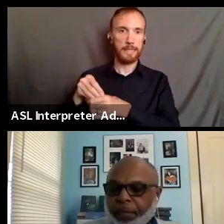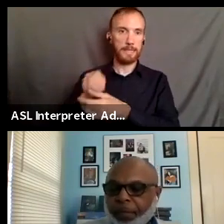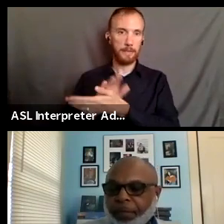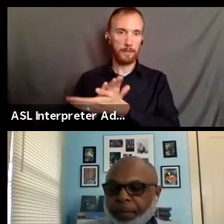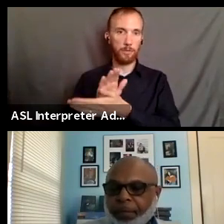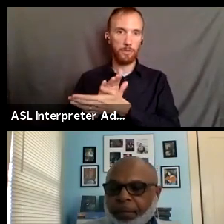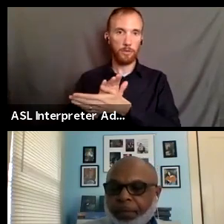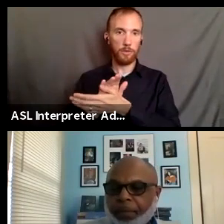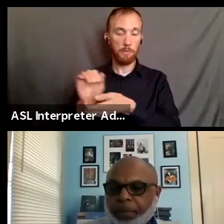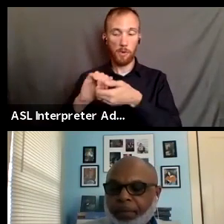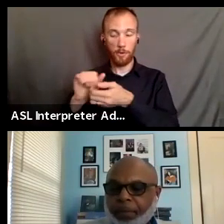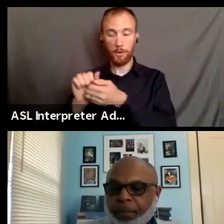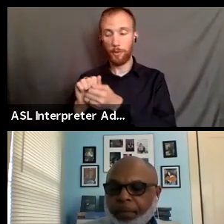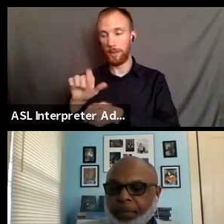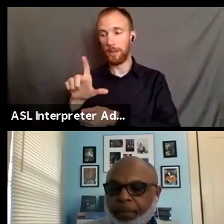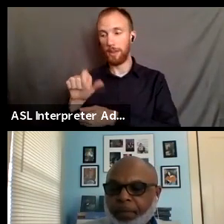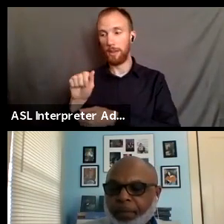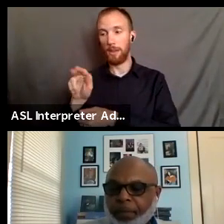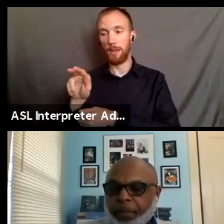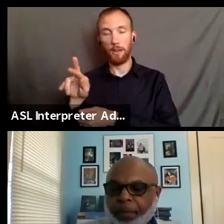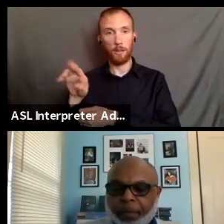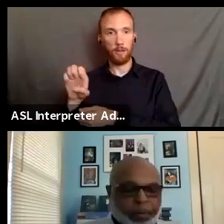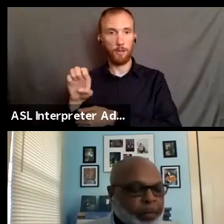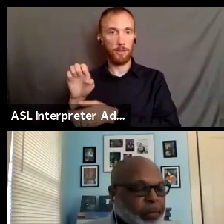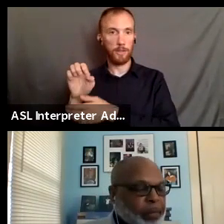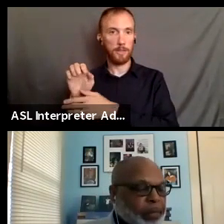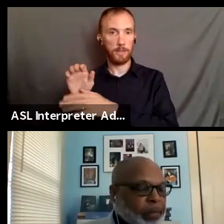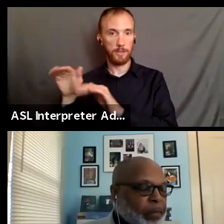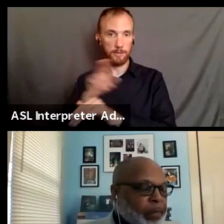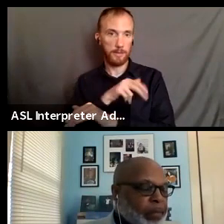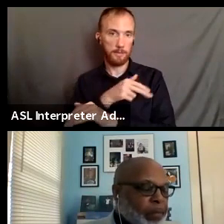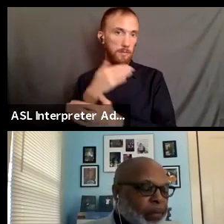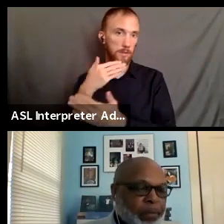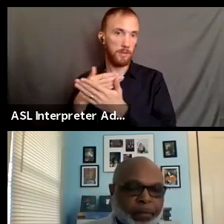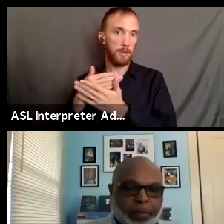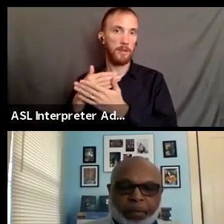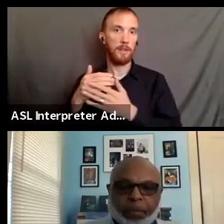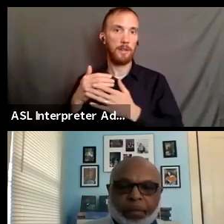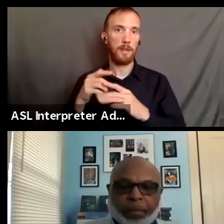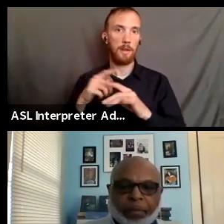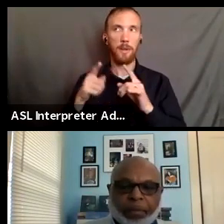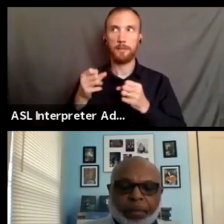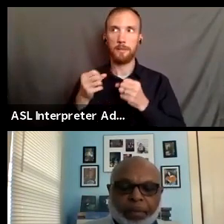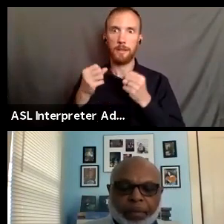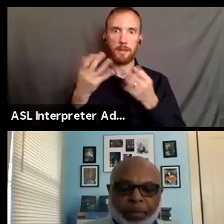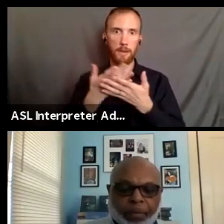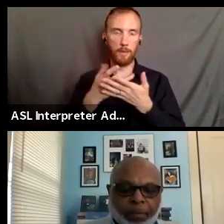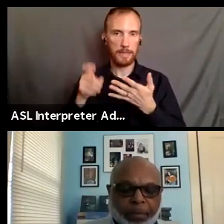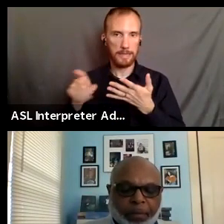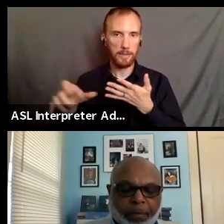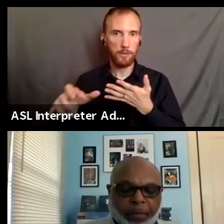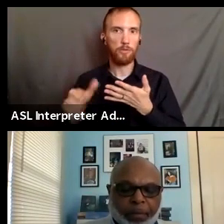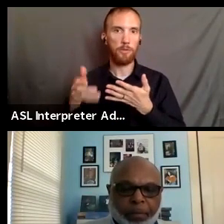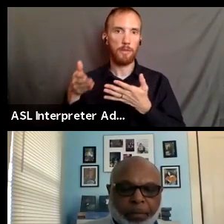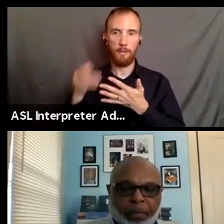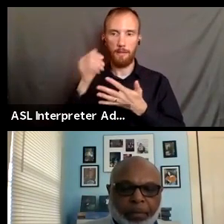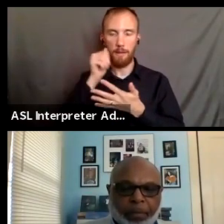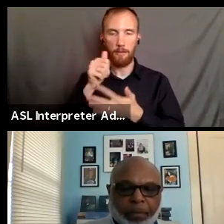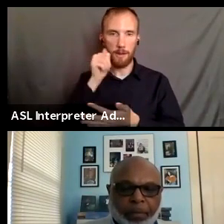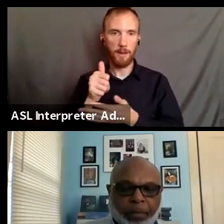do to ensure that these changes are happening in individual schools every day school communities know what they